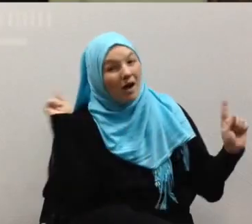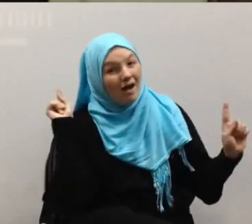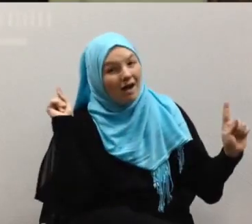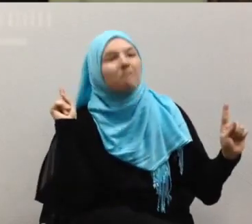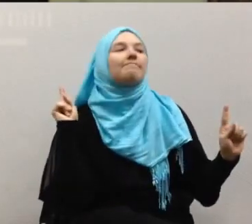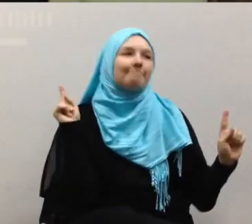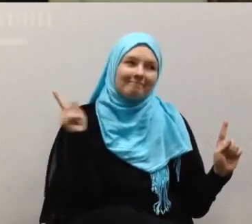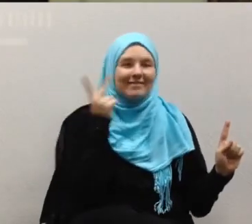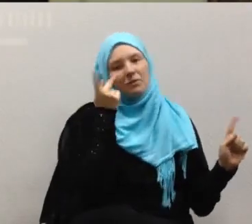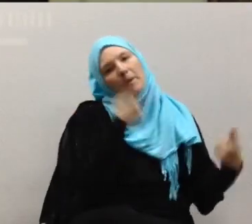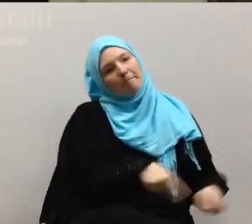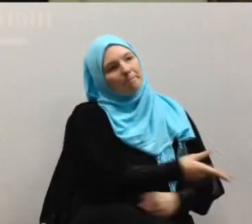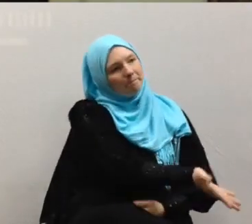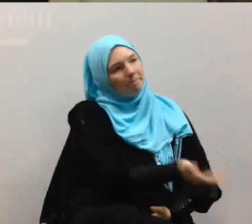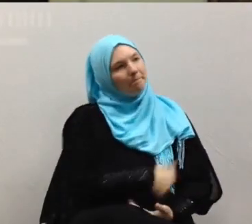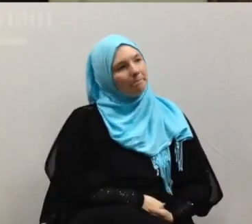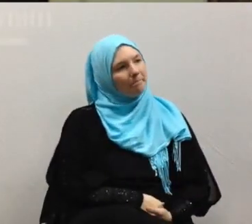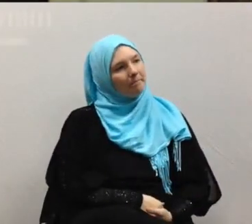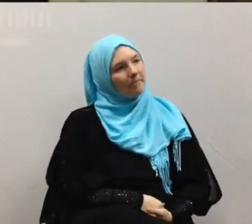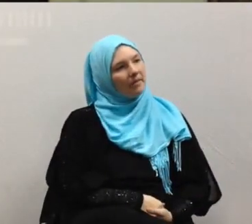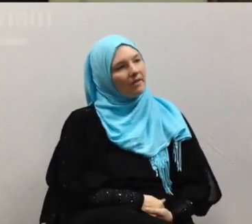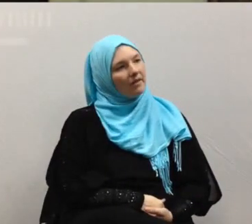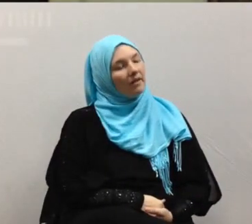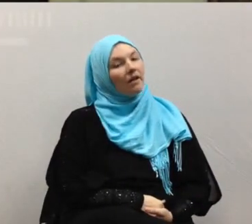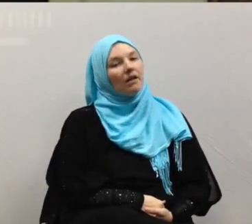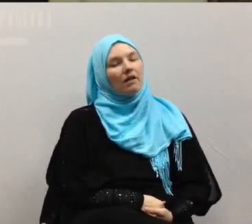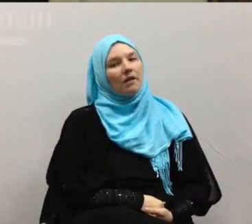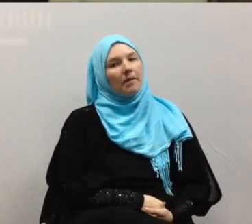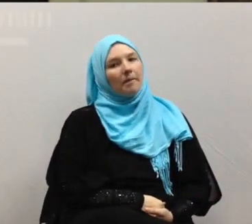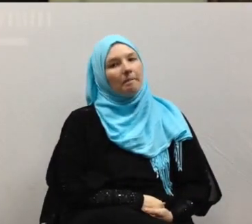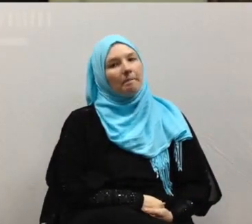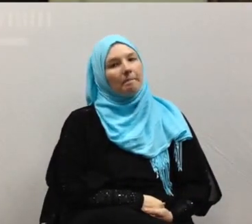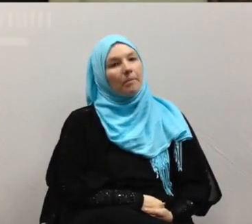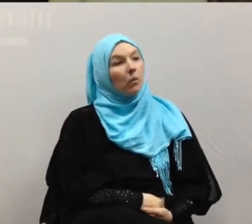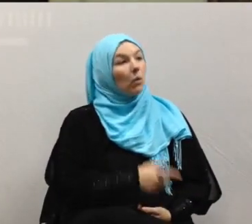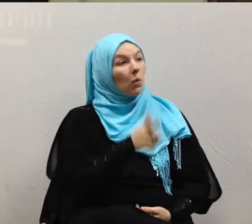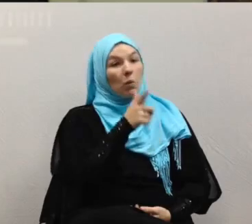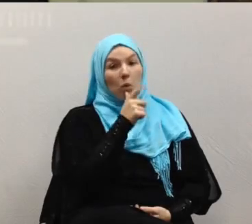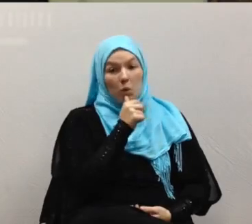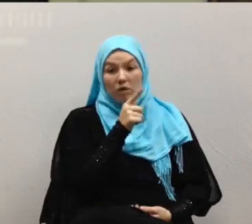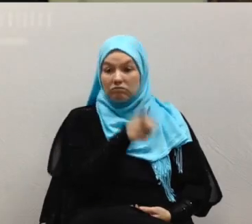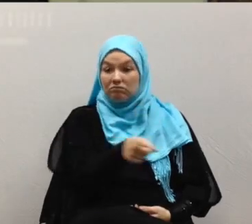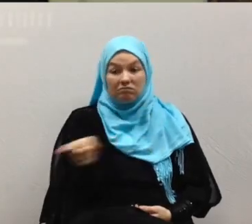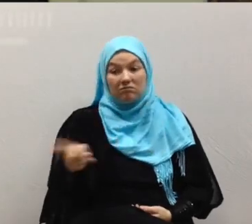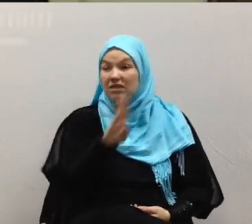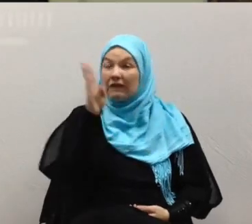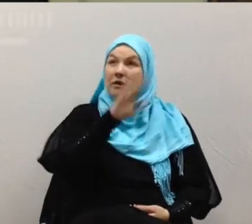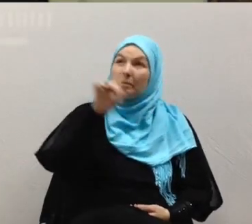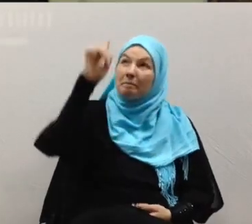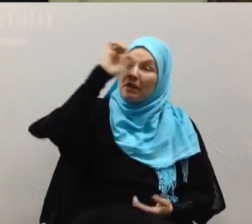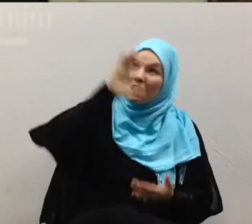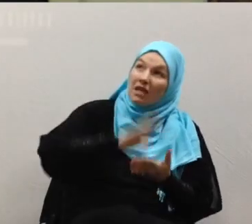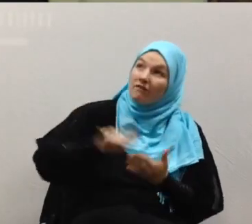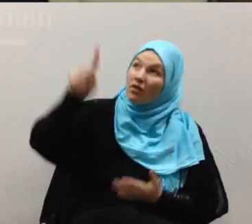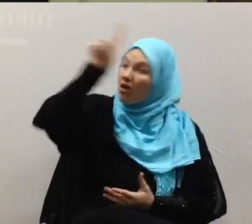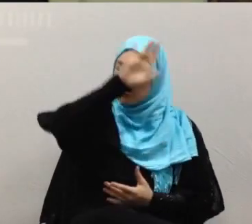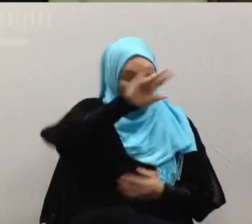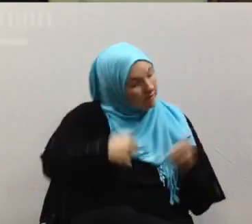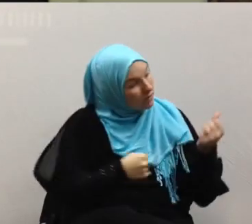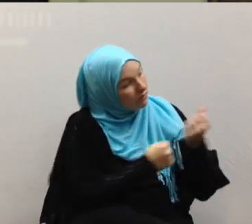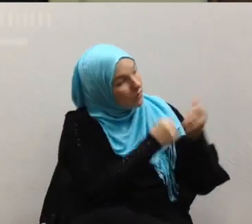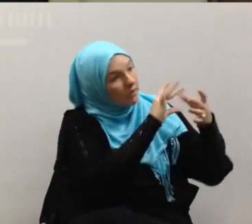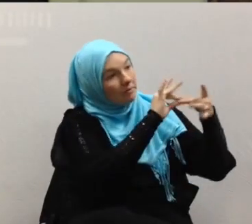And whoever has not believed in Allah and His Messenger, then indeed we have prepared for the